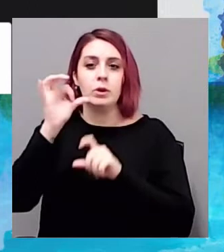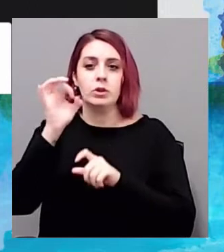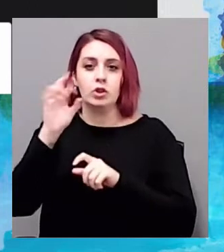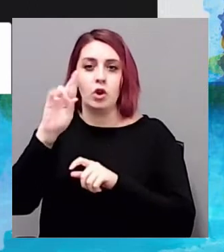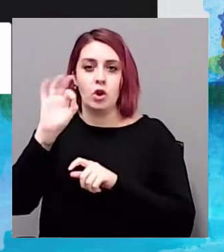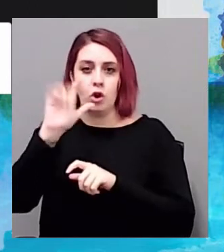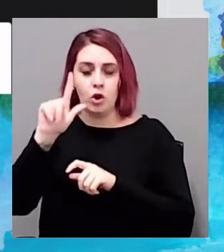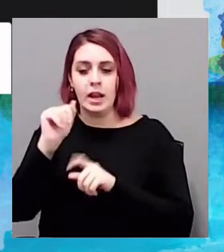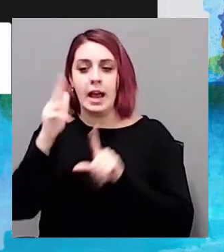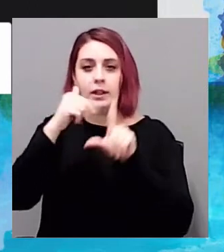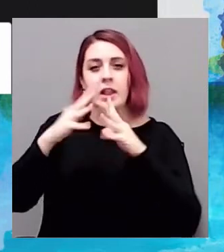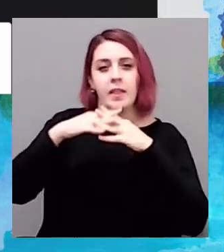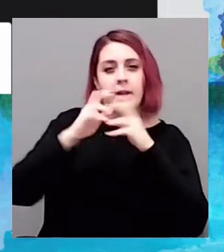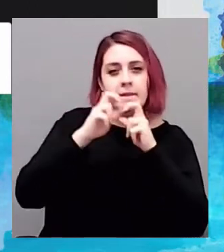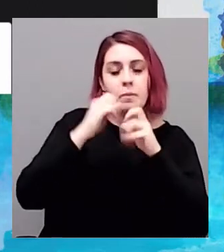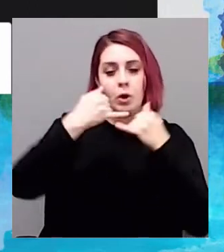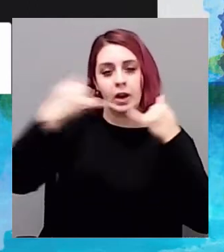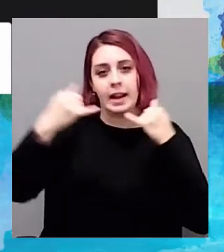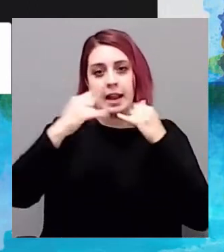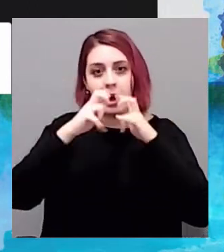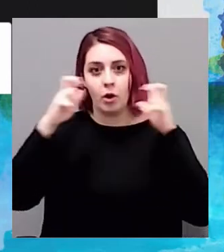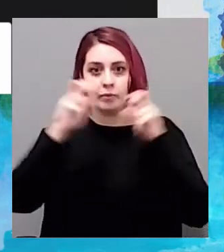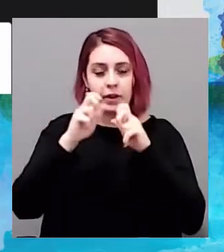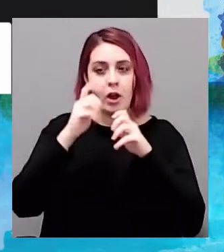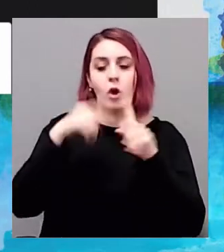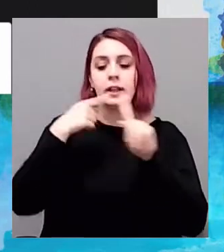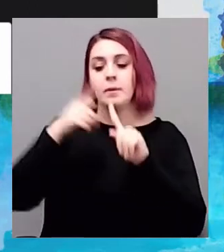work by Soraya with different types of